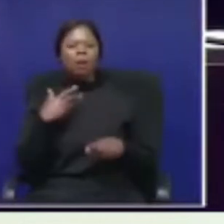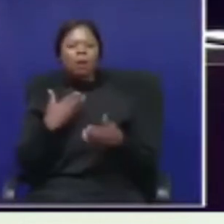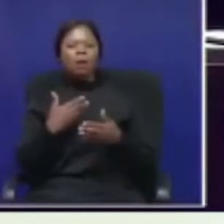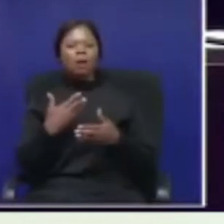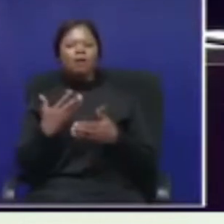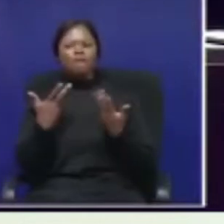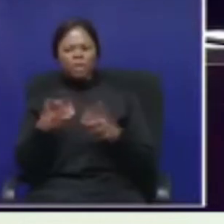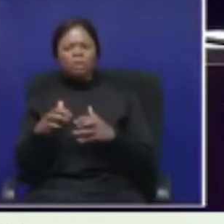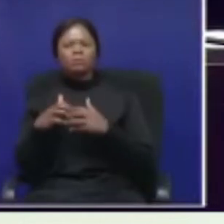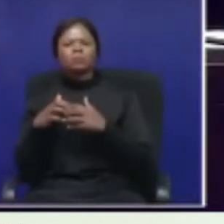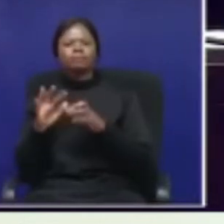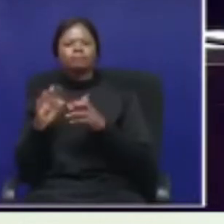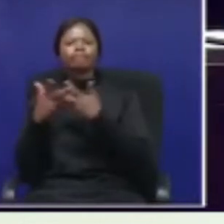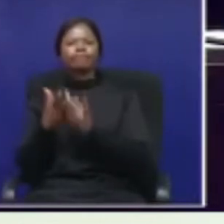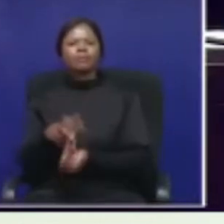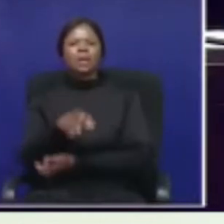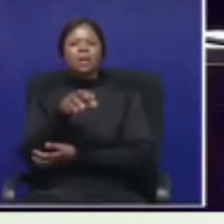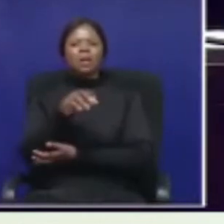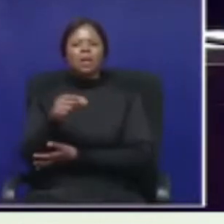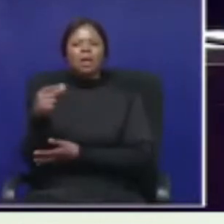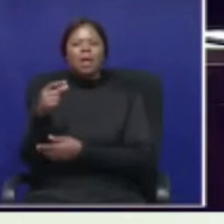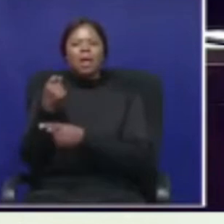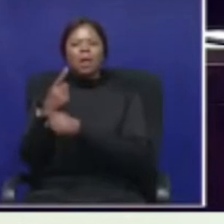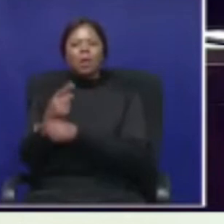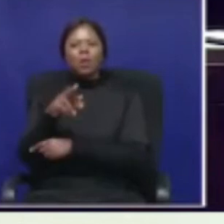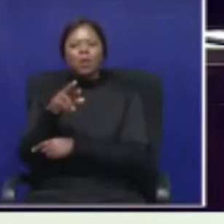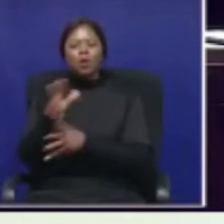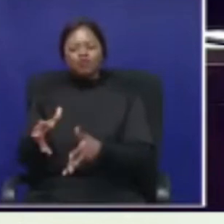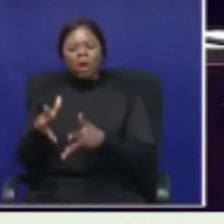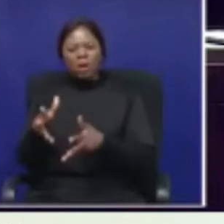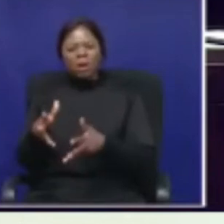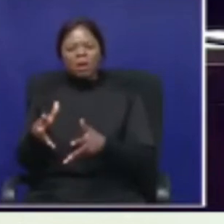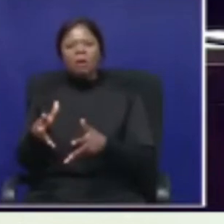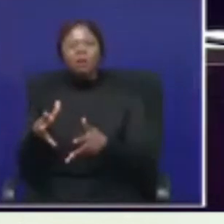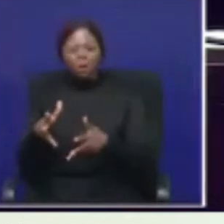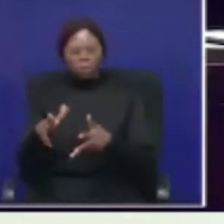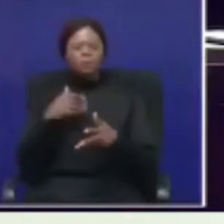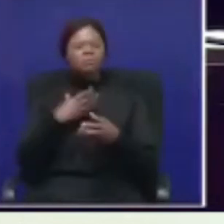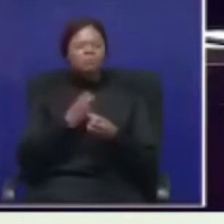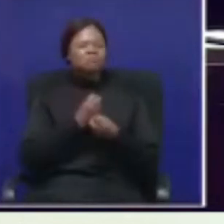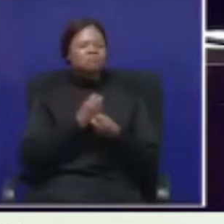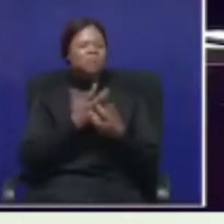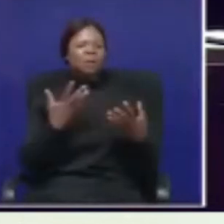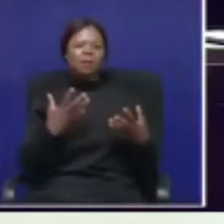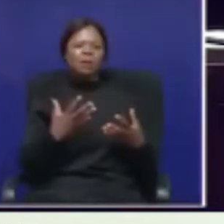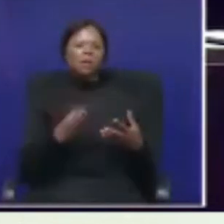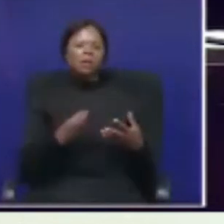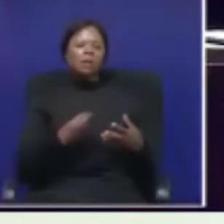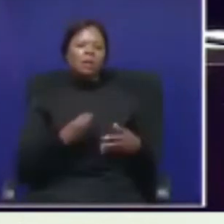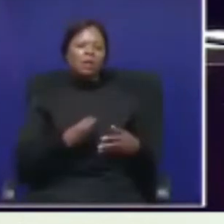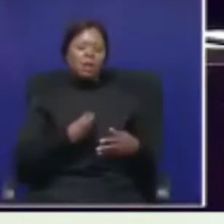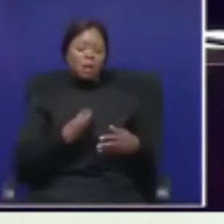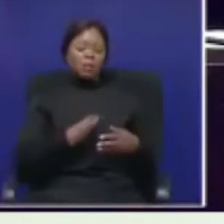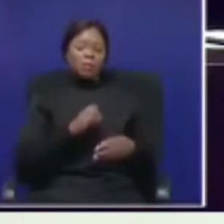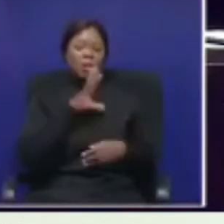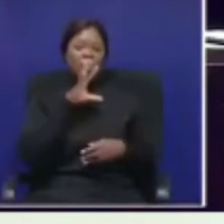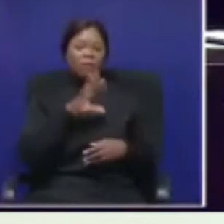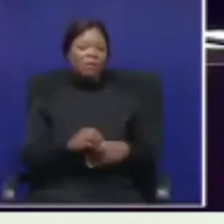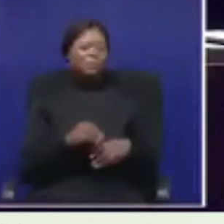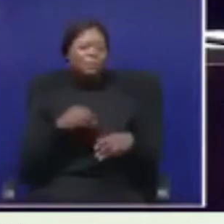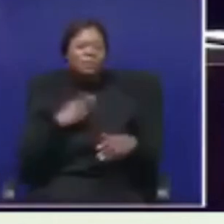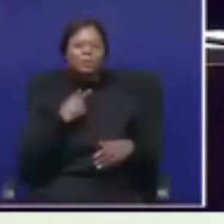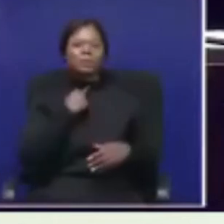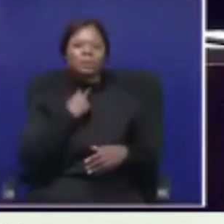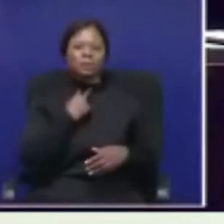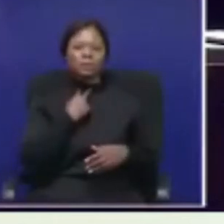then skills are the ticket needed to get onto that train. And right now, too many young South Africans are stuck at a broken station. No